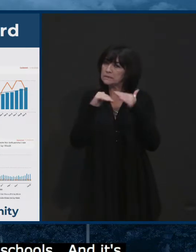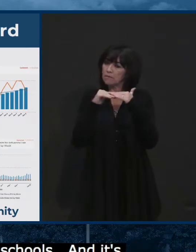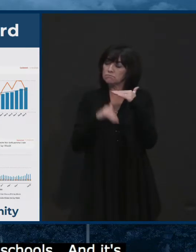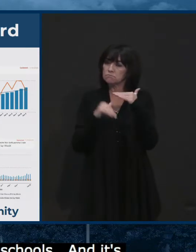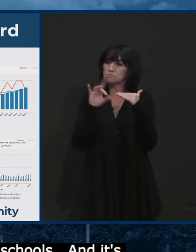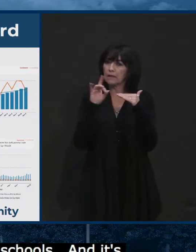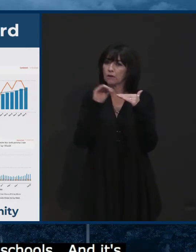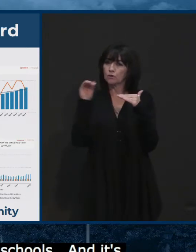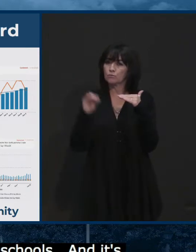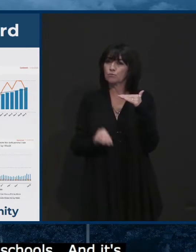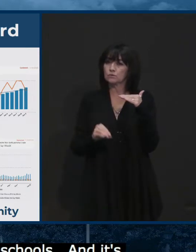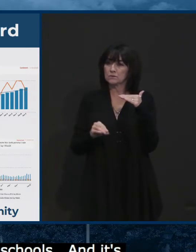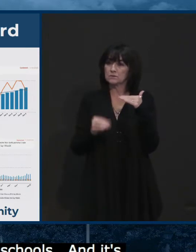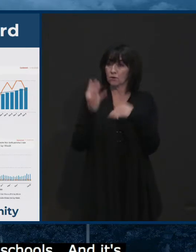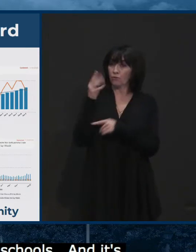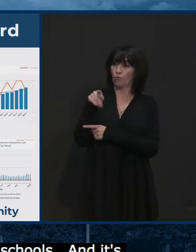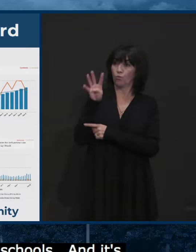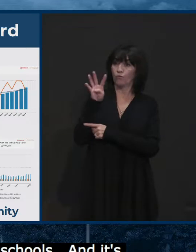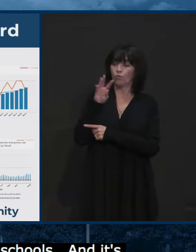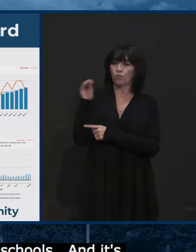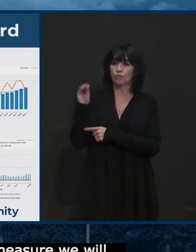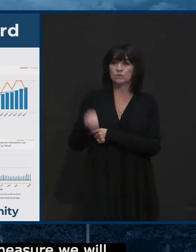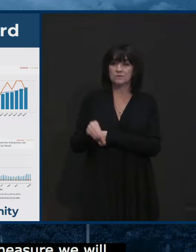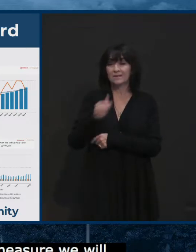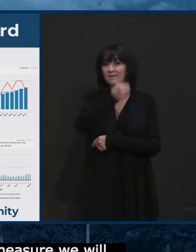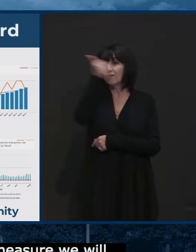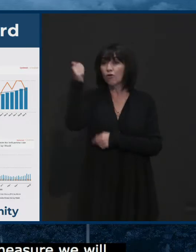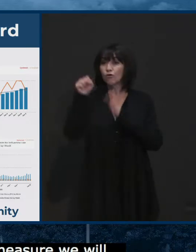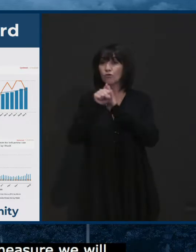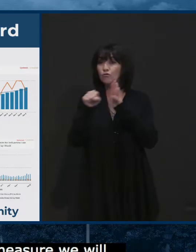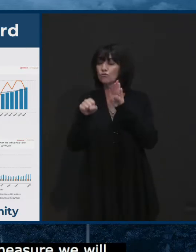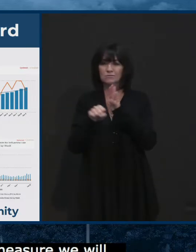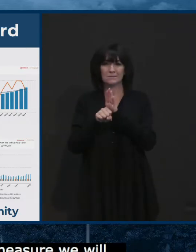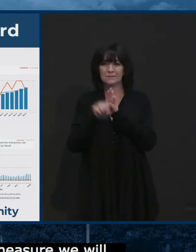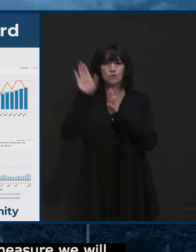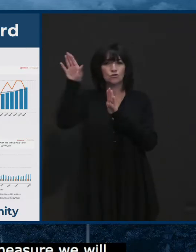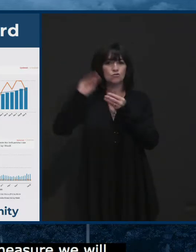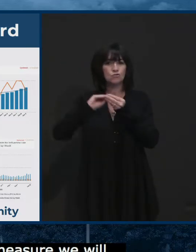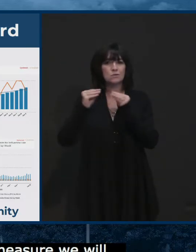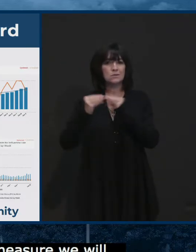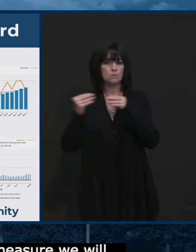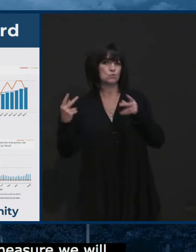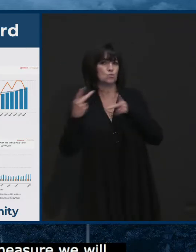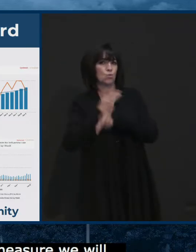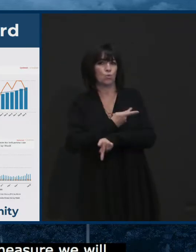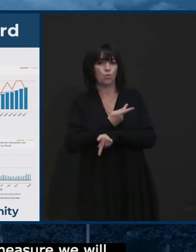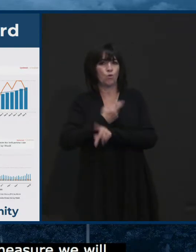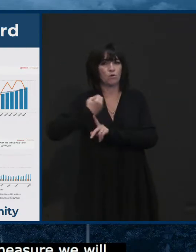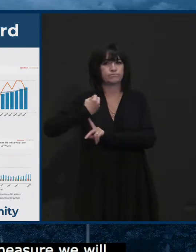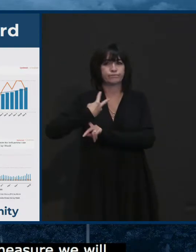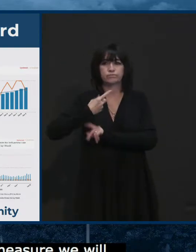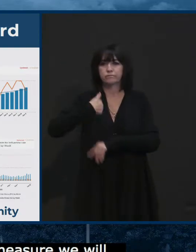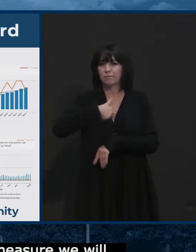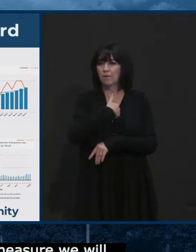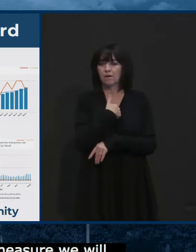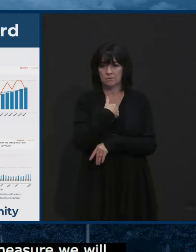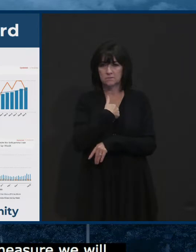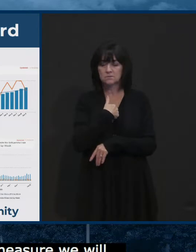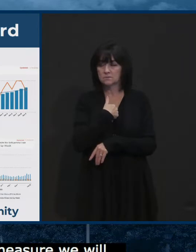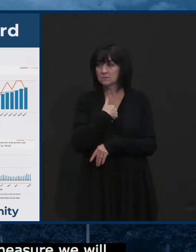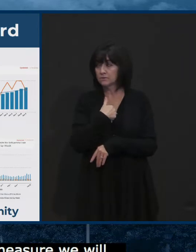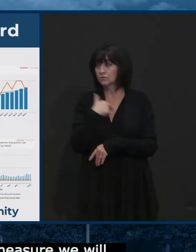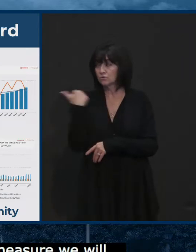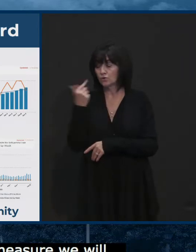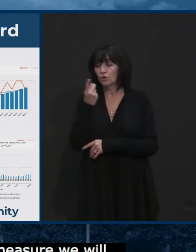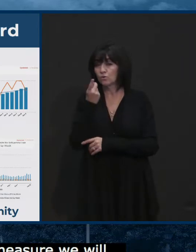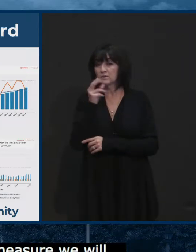at. In other states, that number's a lot bigger than that. And I think in 26 or 7 states, Dr. Rattay is shaking her